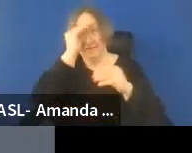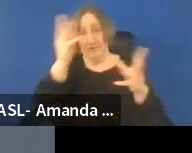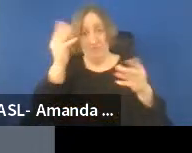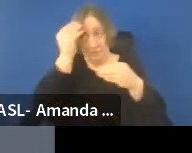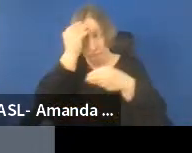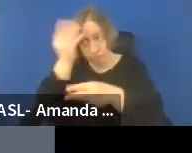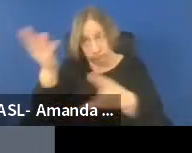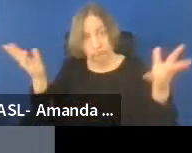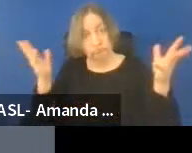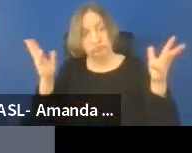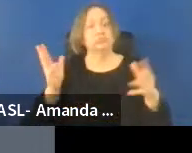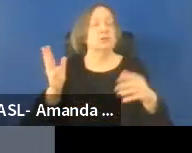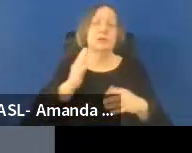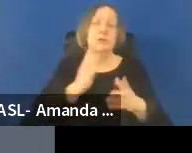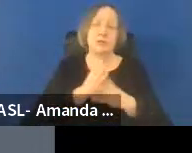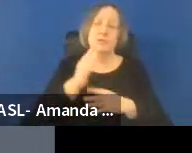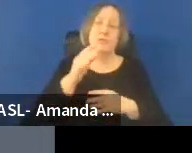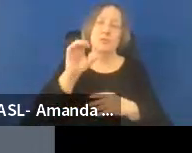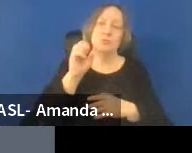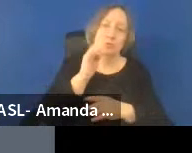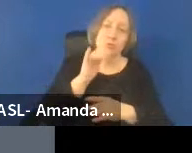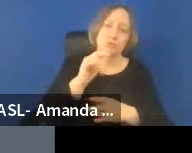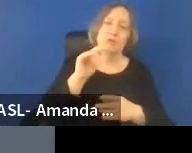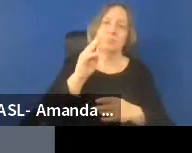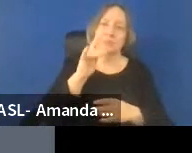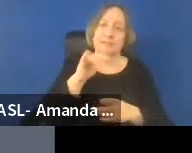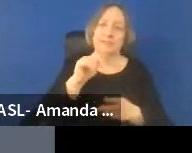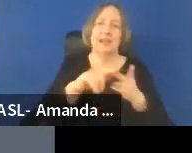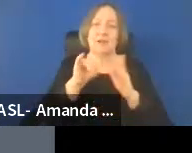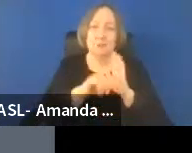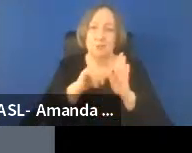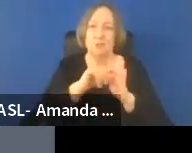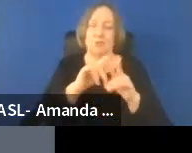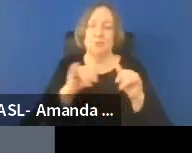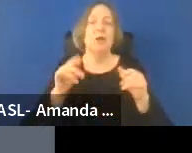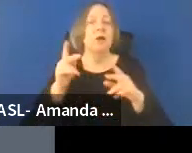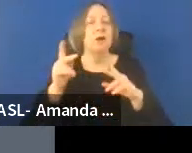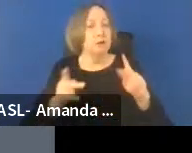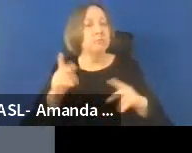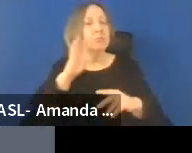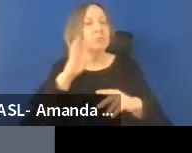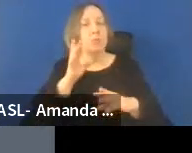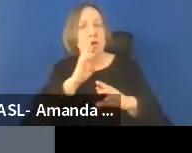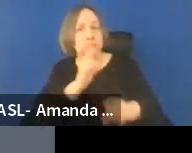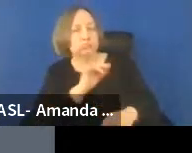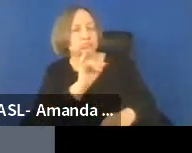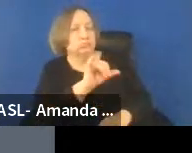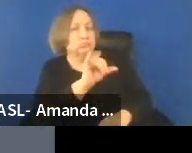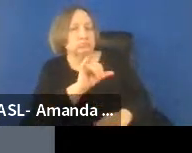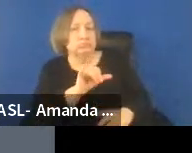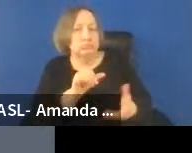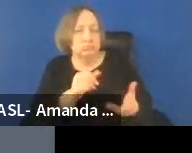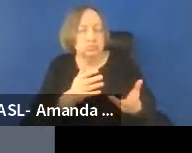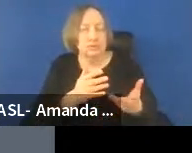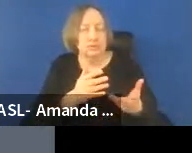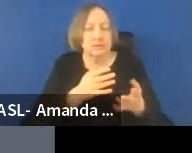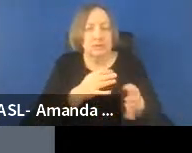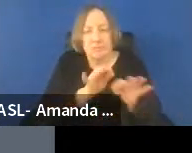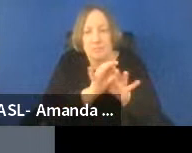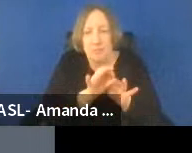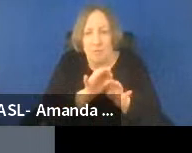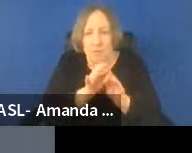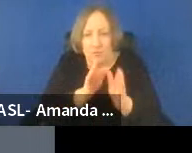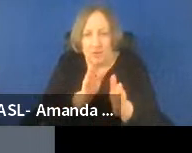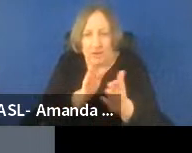out, you know, past our social medias and YouTube, that people are going to be responding in ways that are necessary. Because I think that